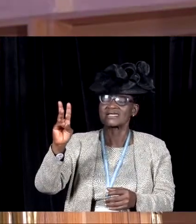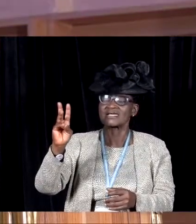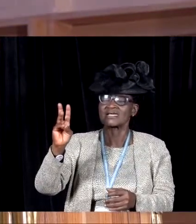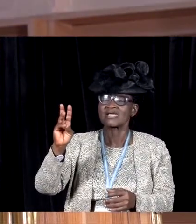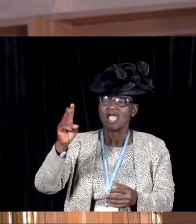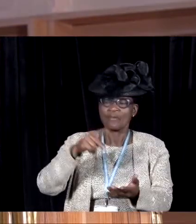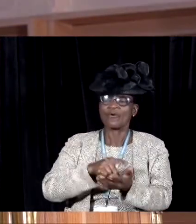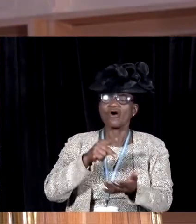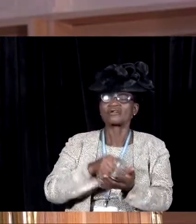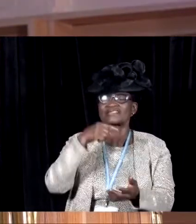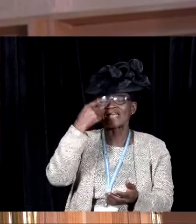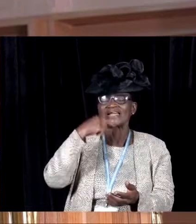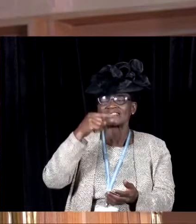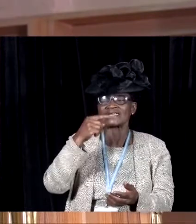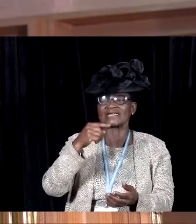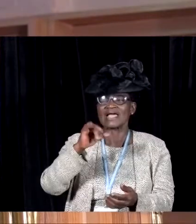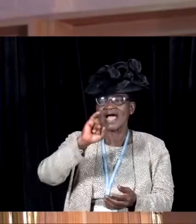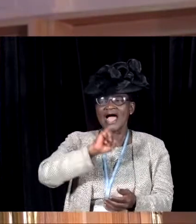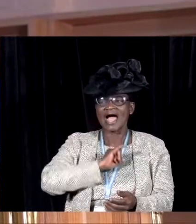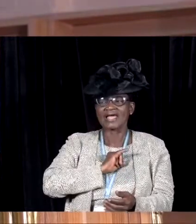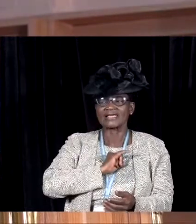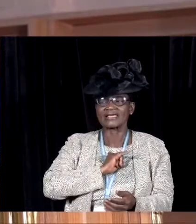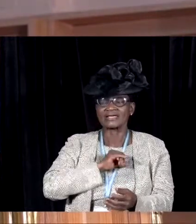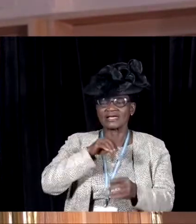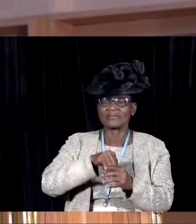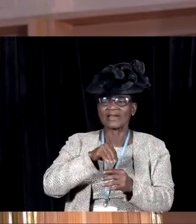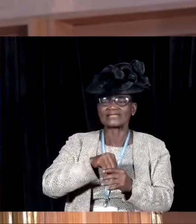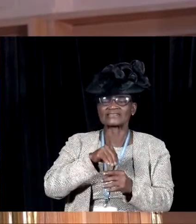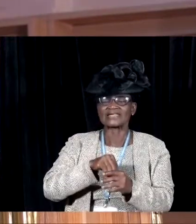Paul said, I planted,